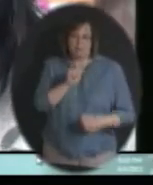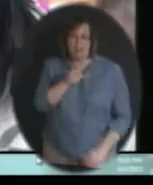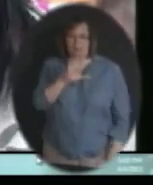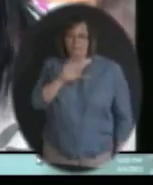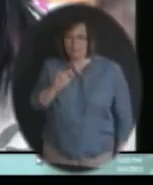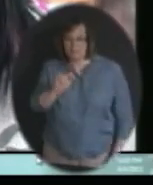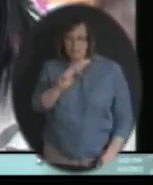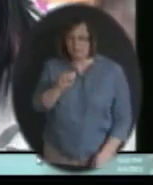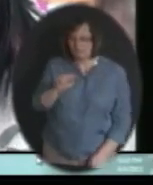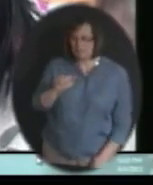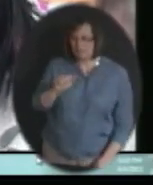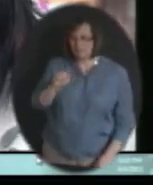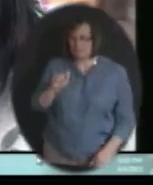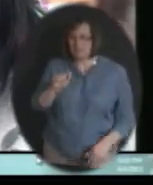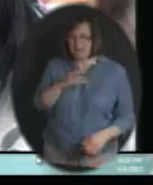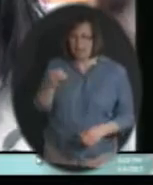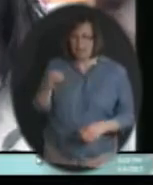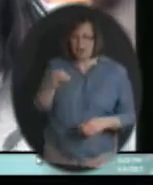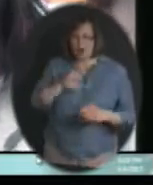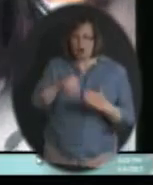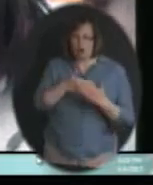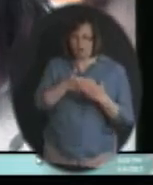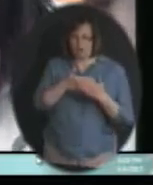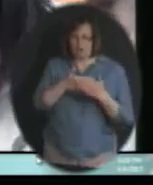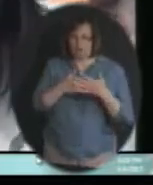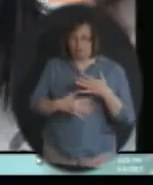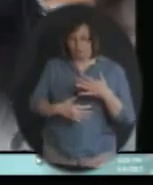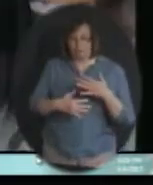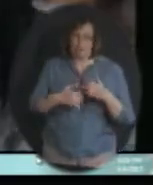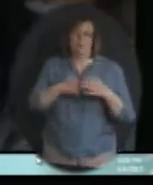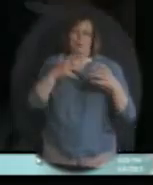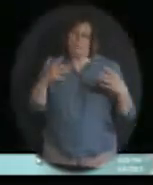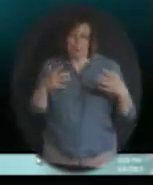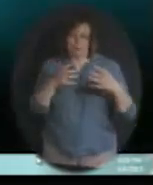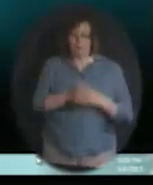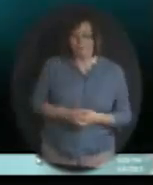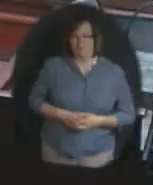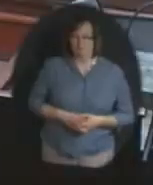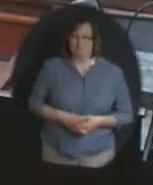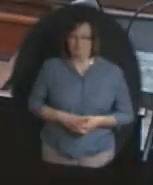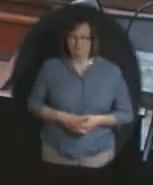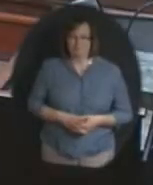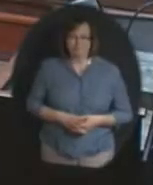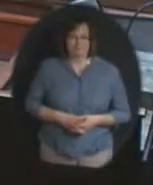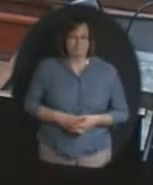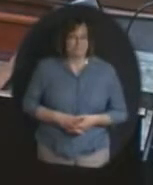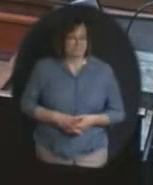ACT and SAT and just like all those. Yeah, it's been so much.